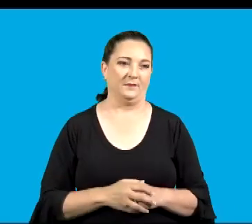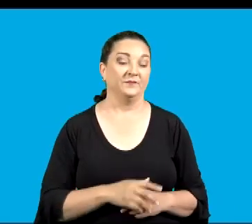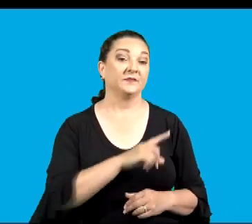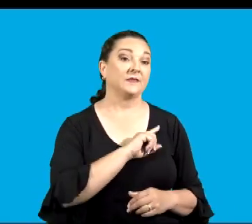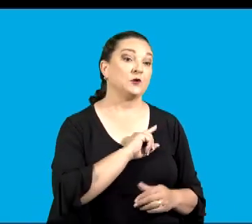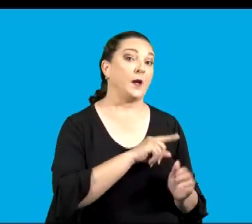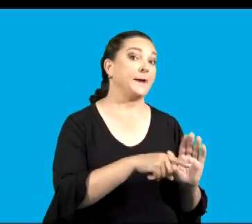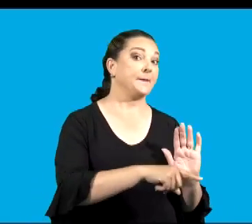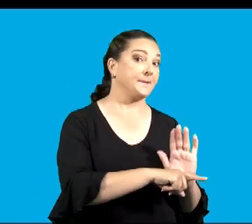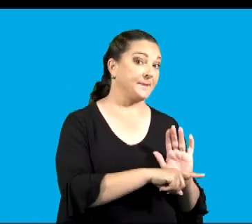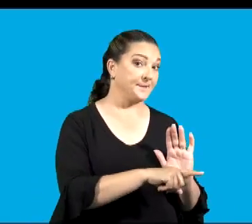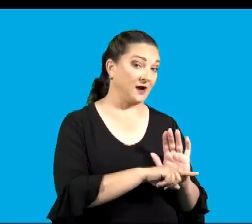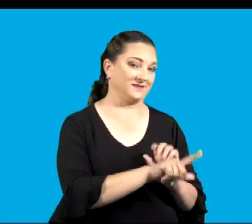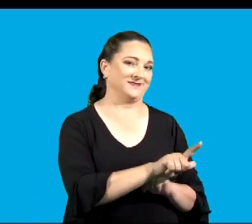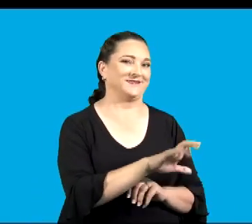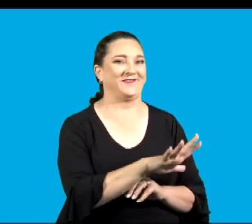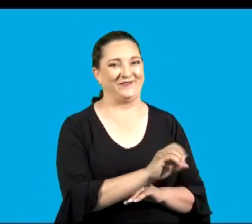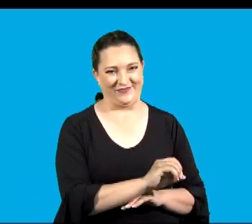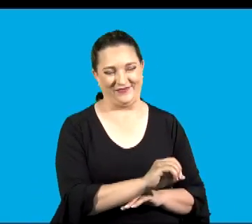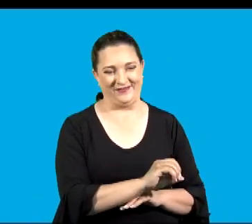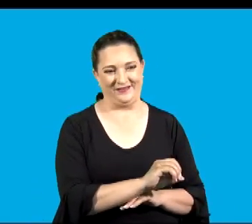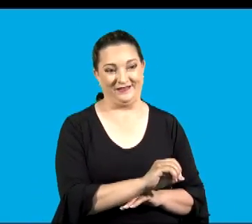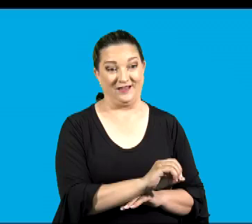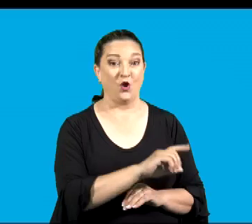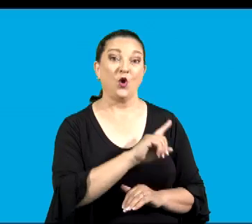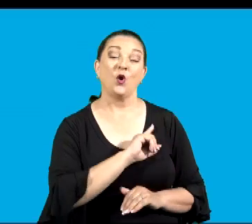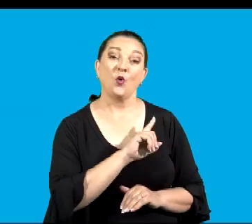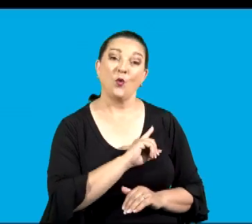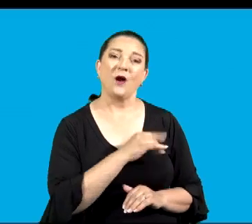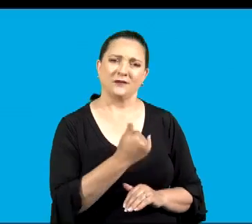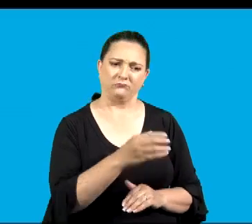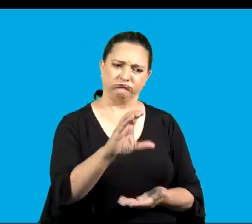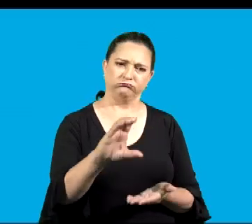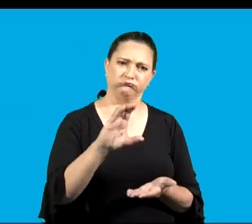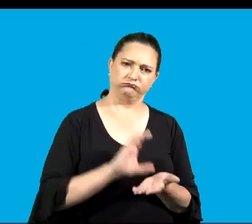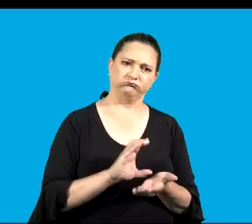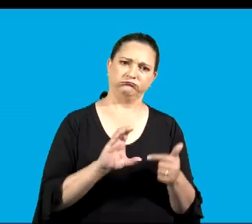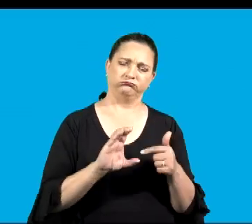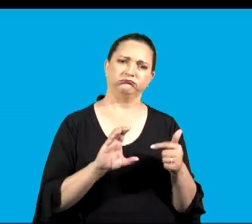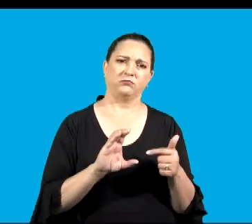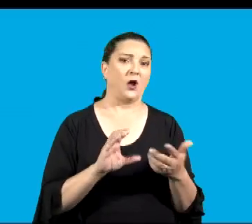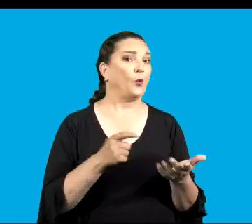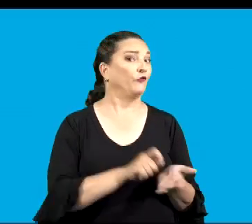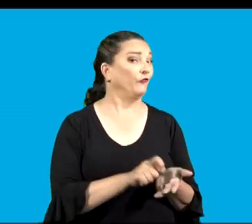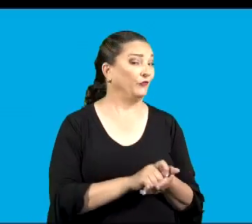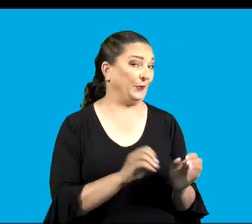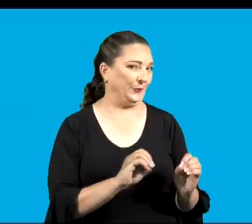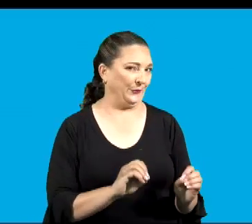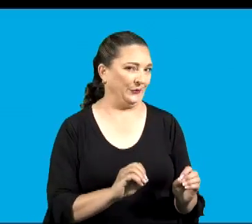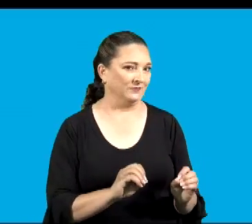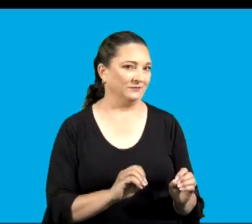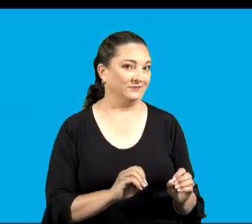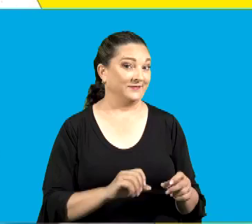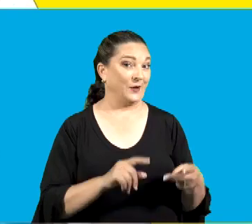here, then I'll say minus $750 because it is an allowance that was not